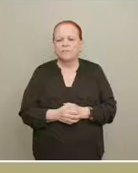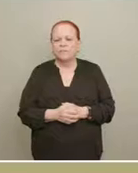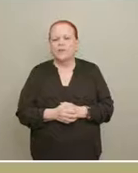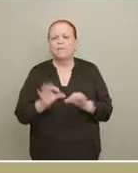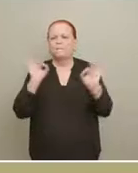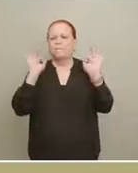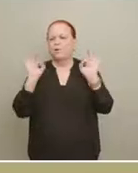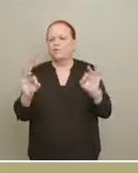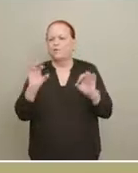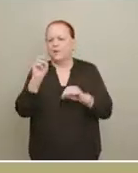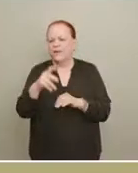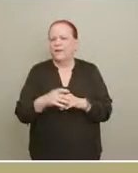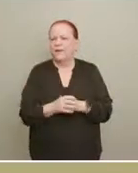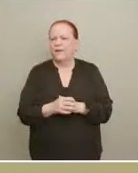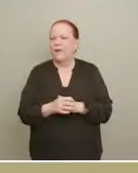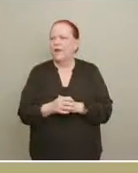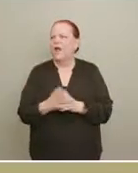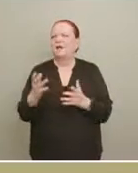Oh, perfect. I had a